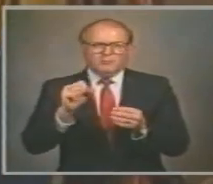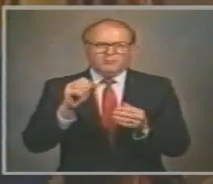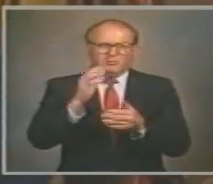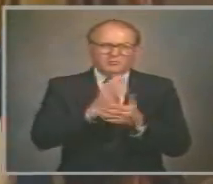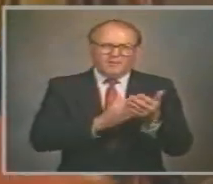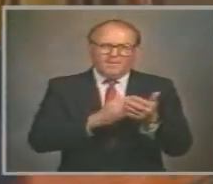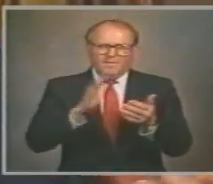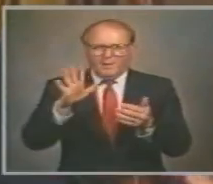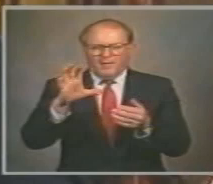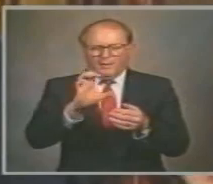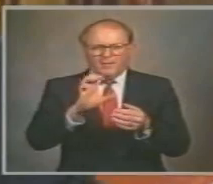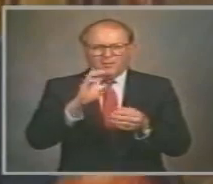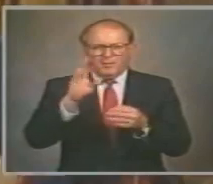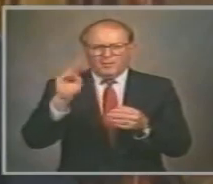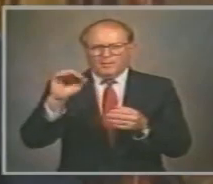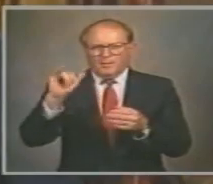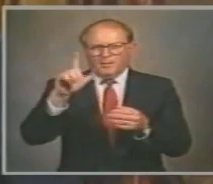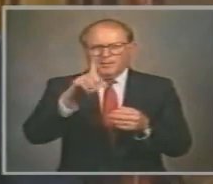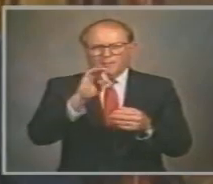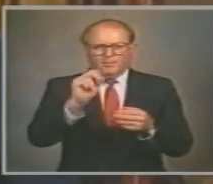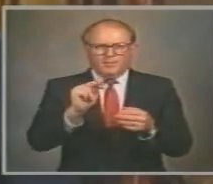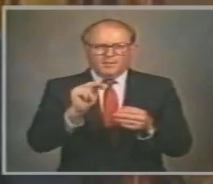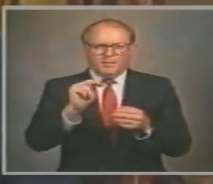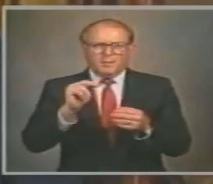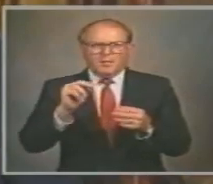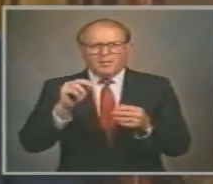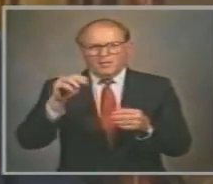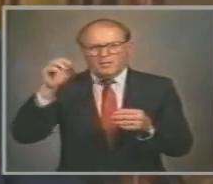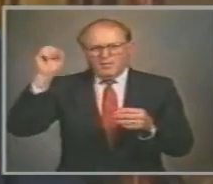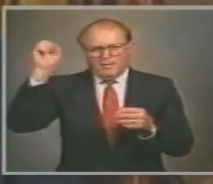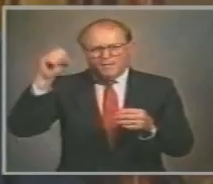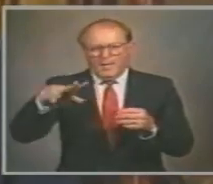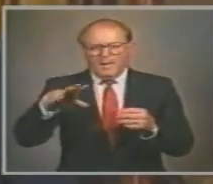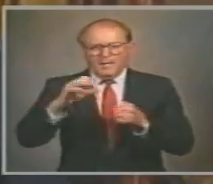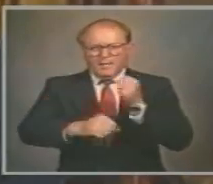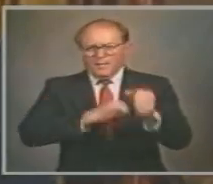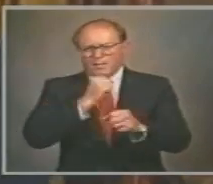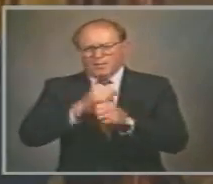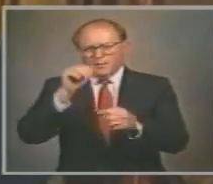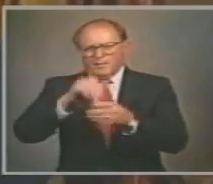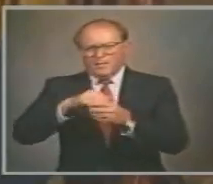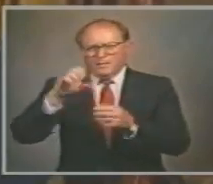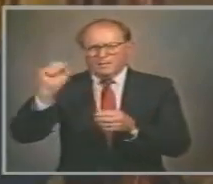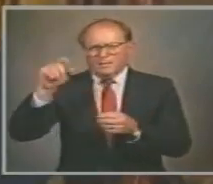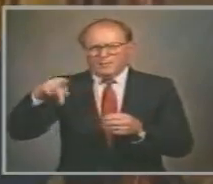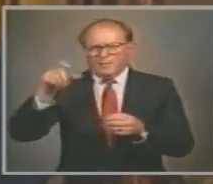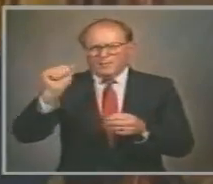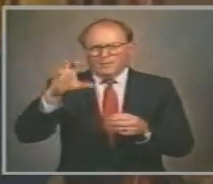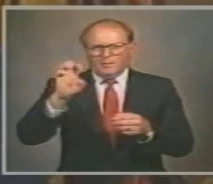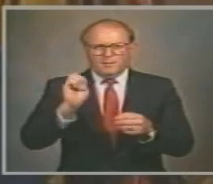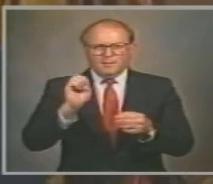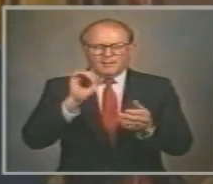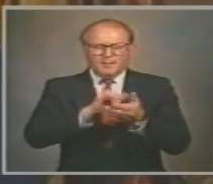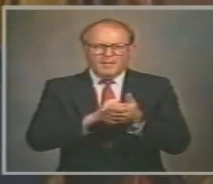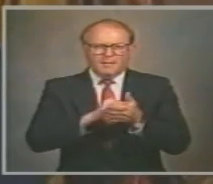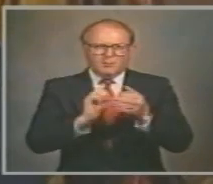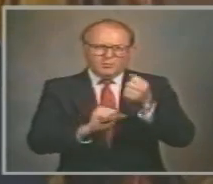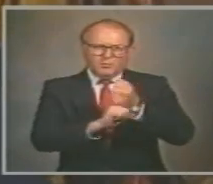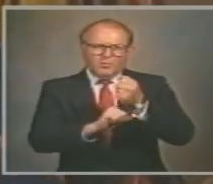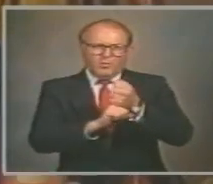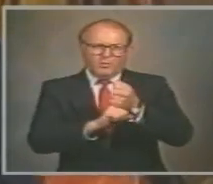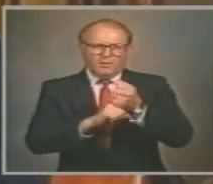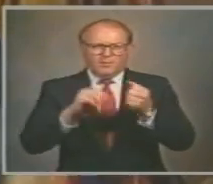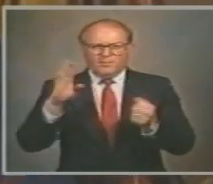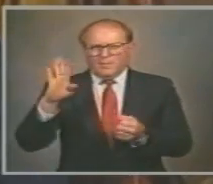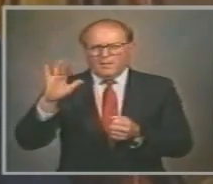million light years out into space, which seemed to support the Big Bang Theory of the beginnings